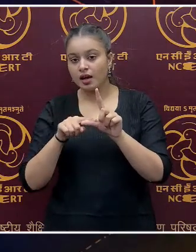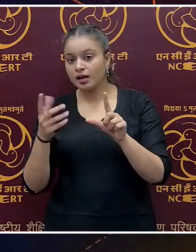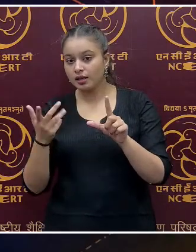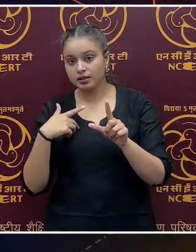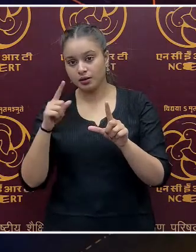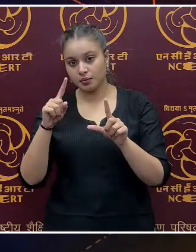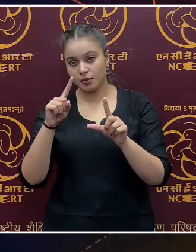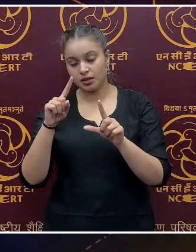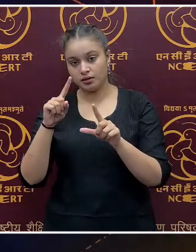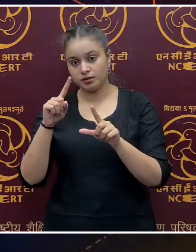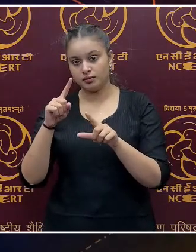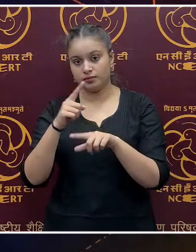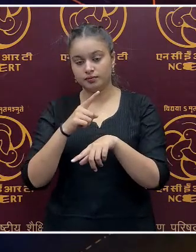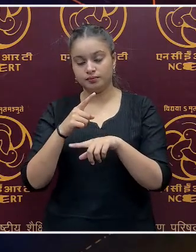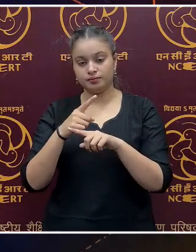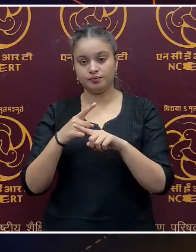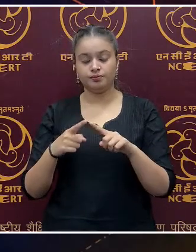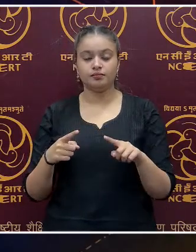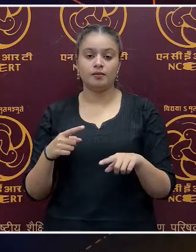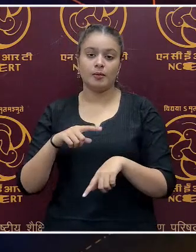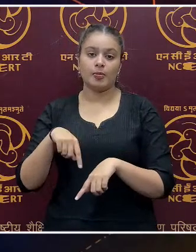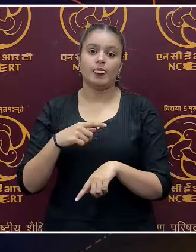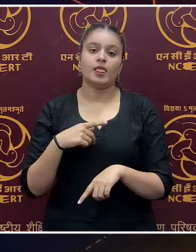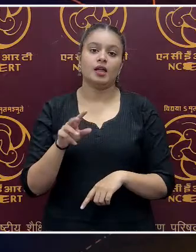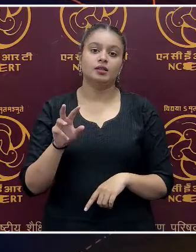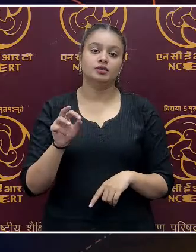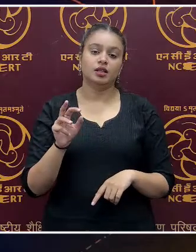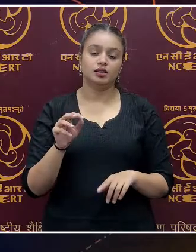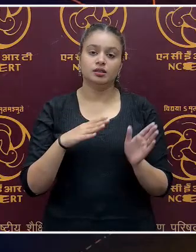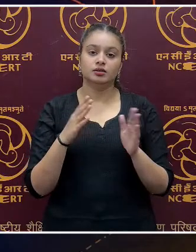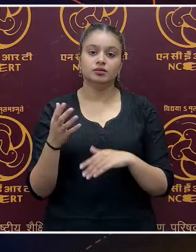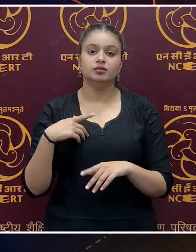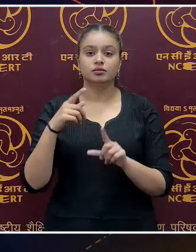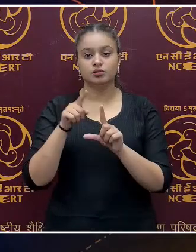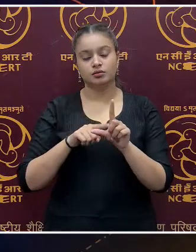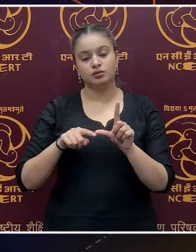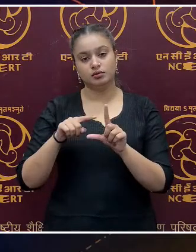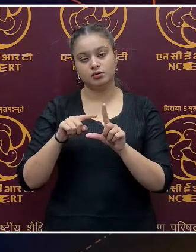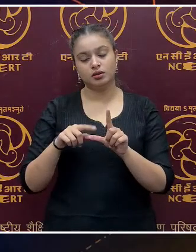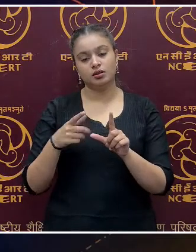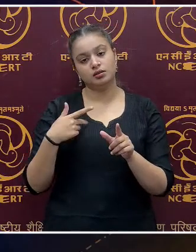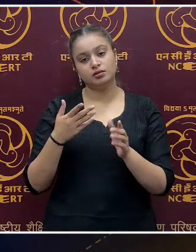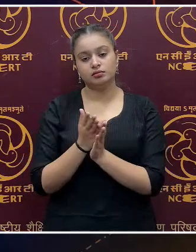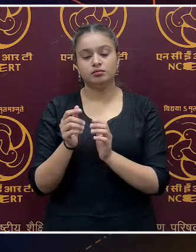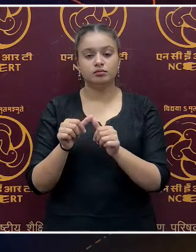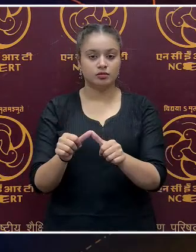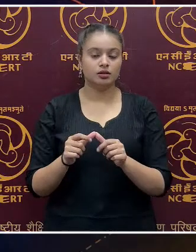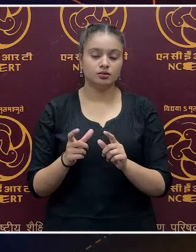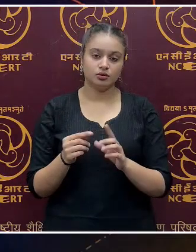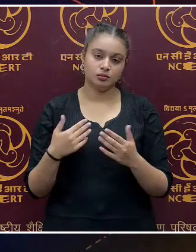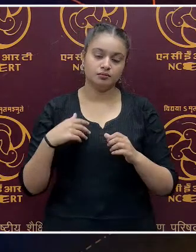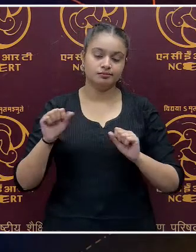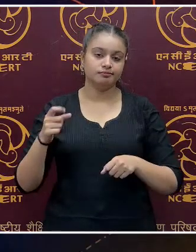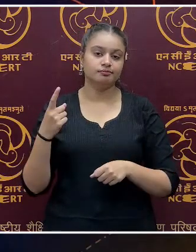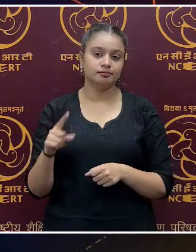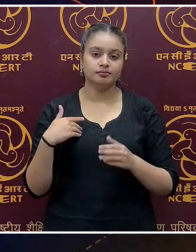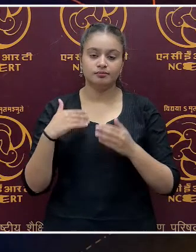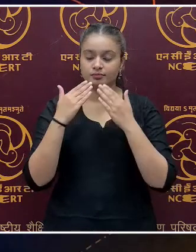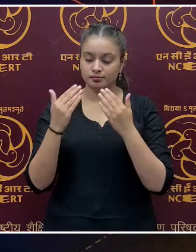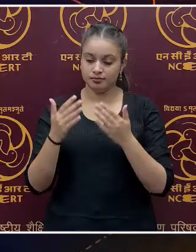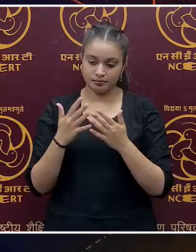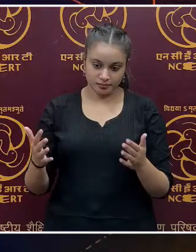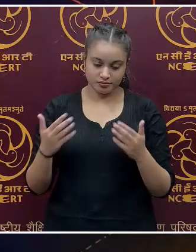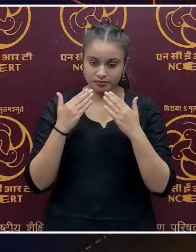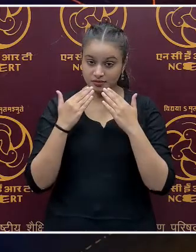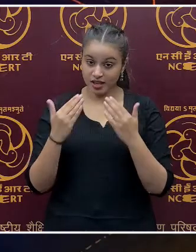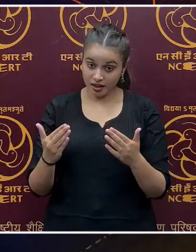hour indicates 30, then 3 o'clock it's obviously 90 degrees. Like that they can answer everything. Sure. Thank you so